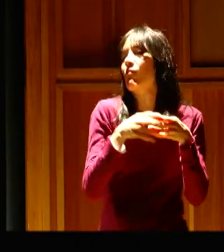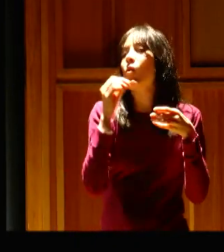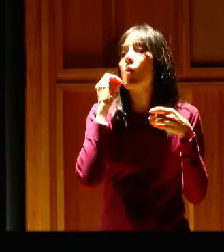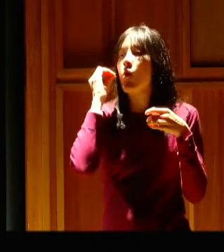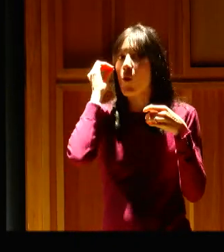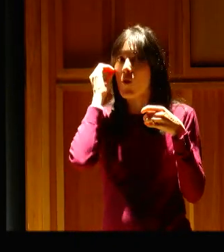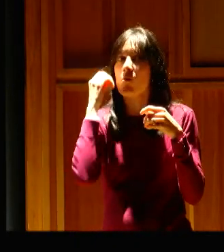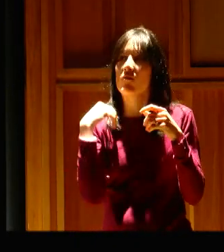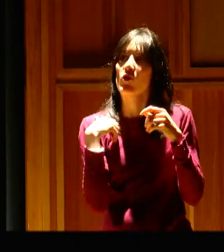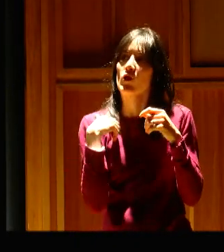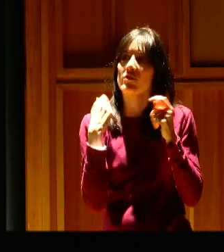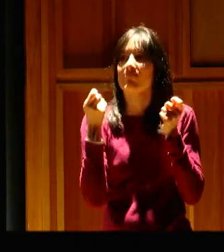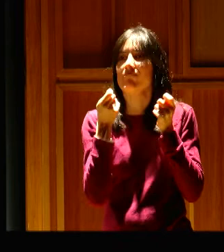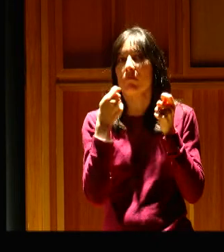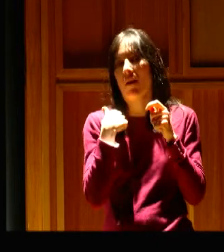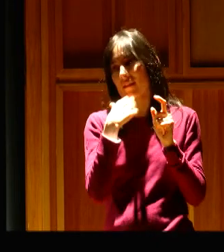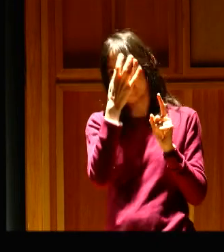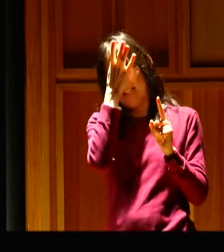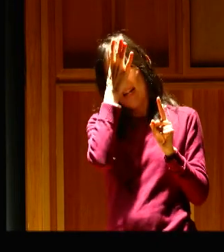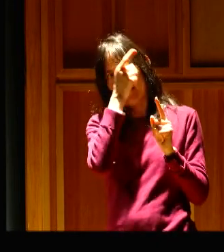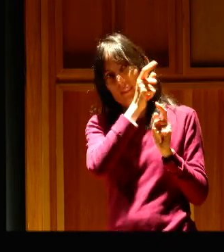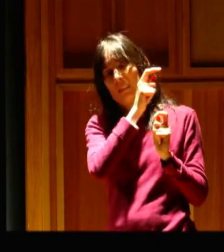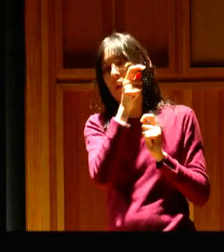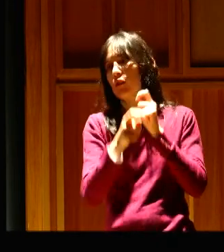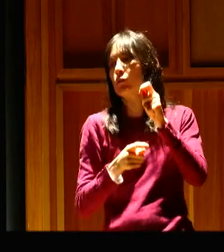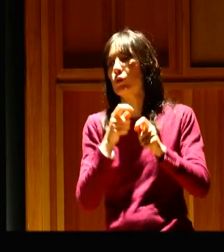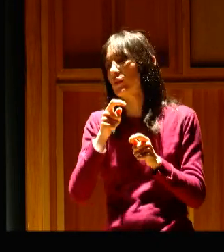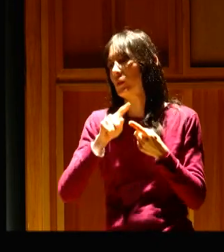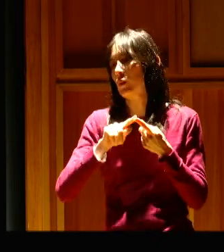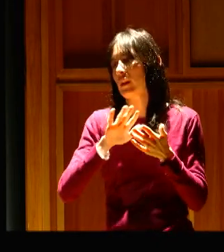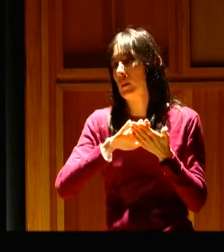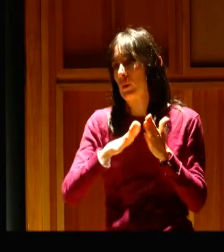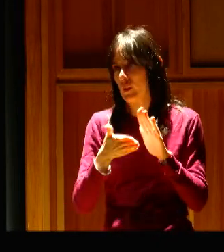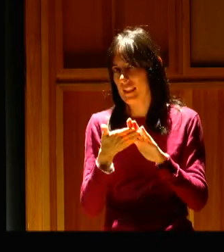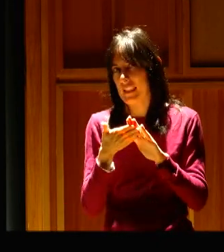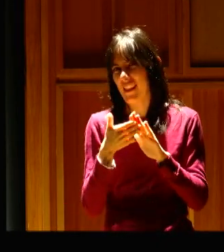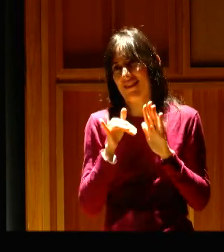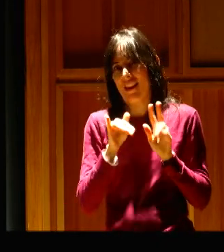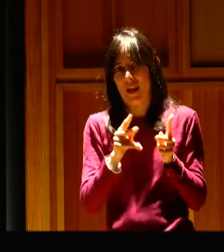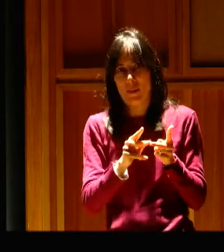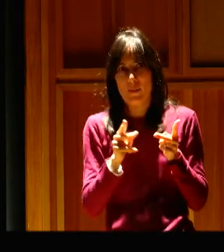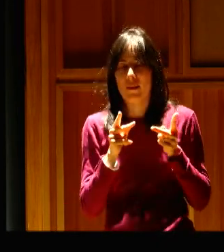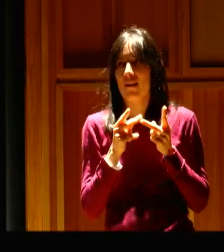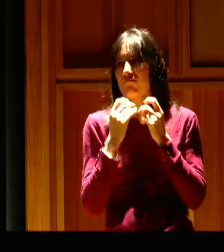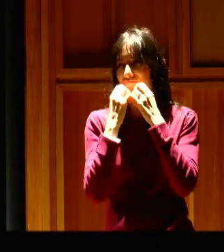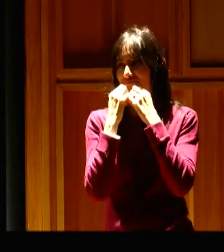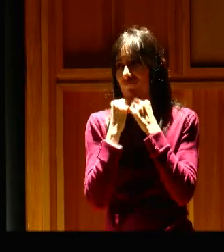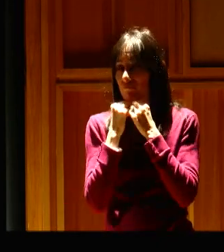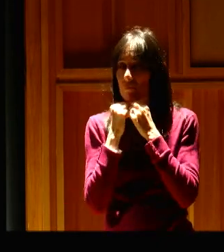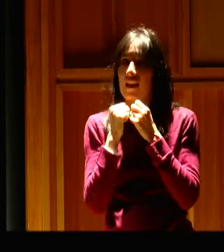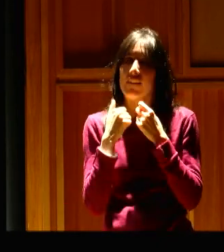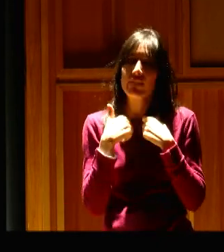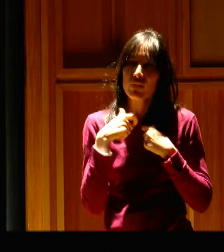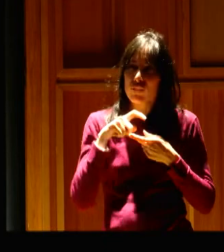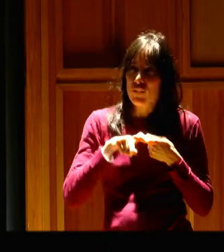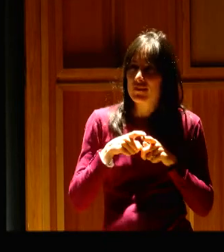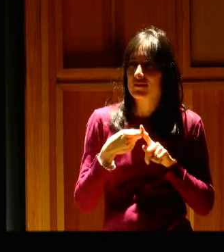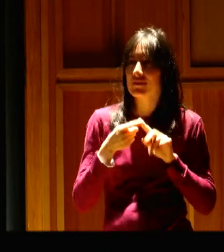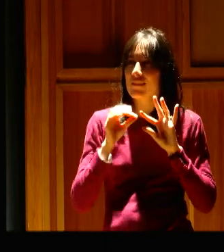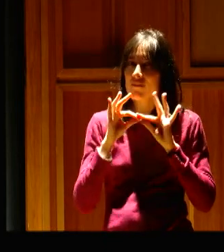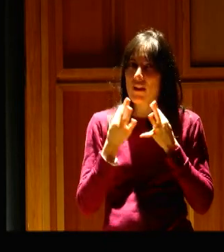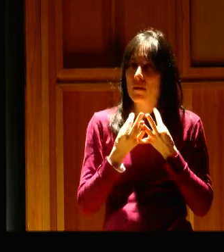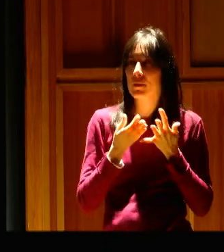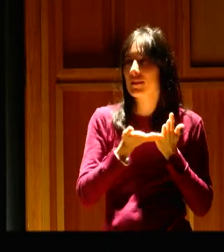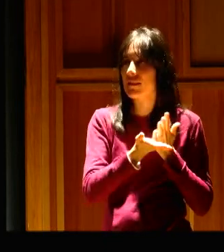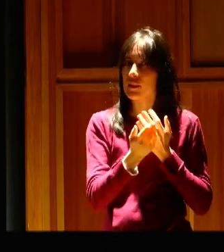my father's contributions to our community. It's a place filled with friends and neighbors that have supported